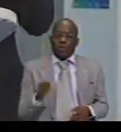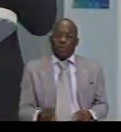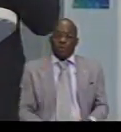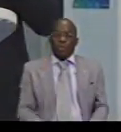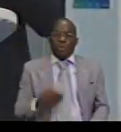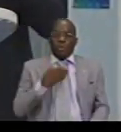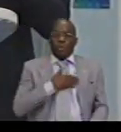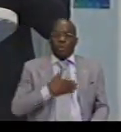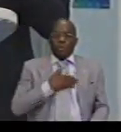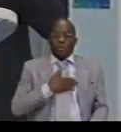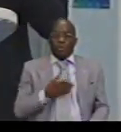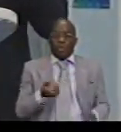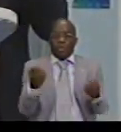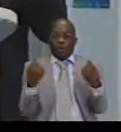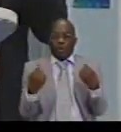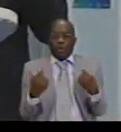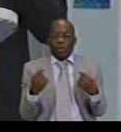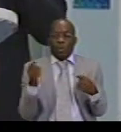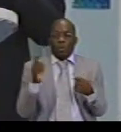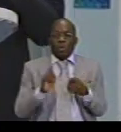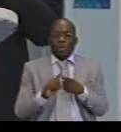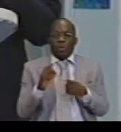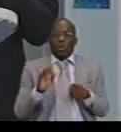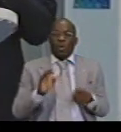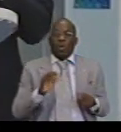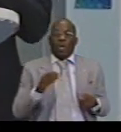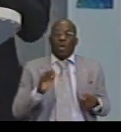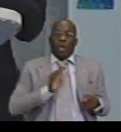please come to our left-hand side here.